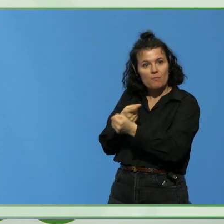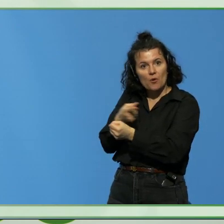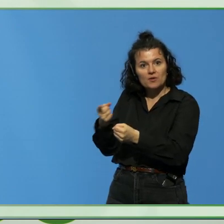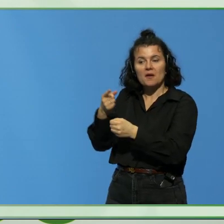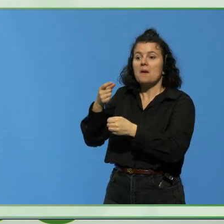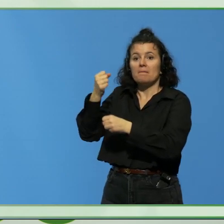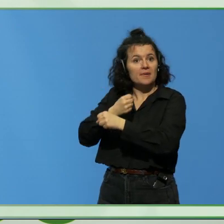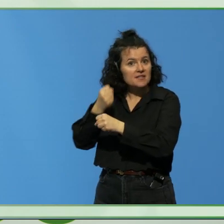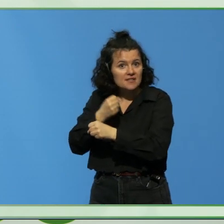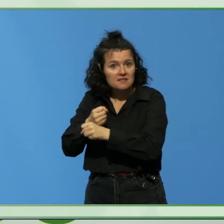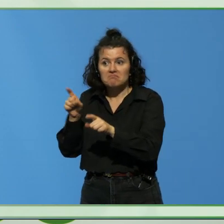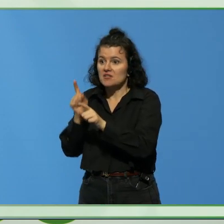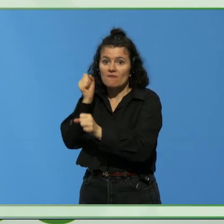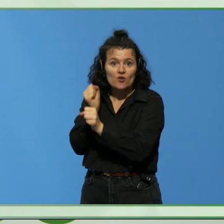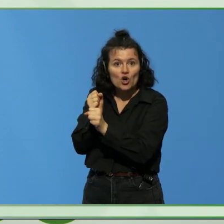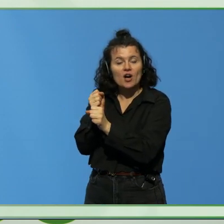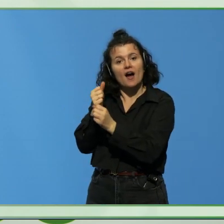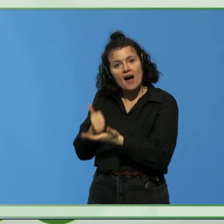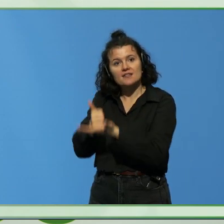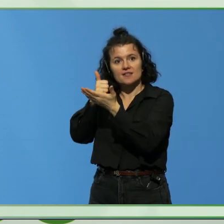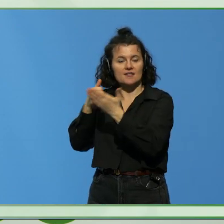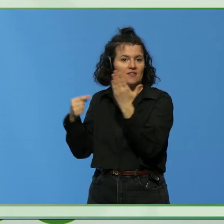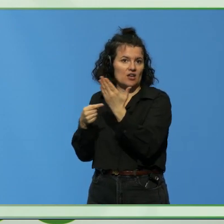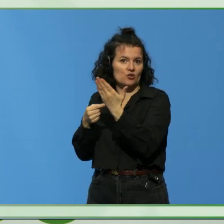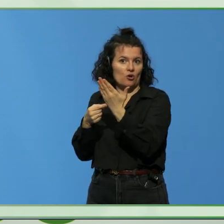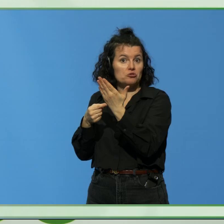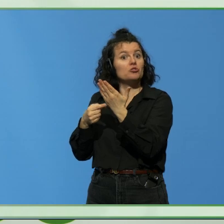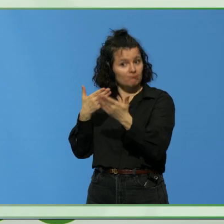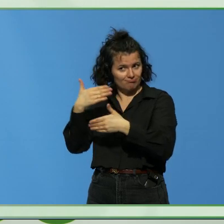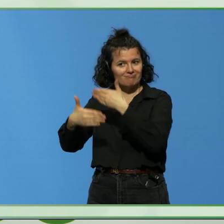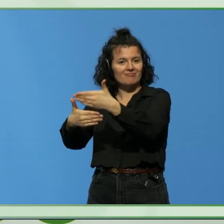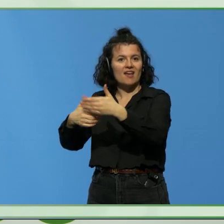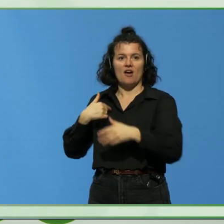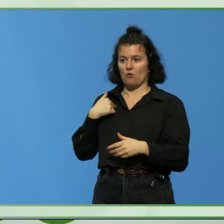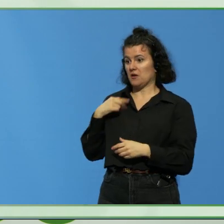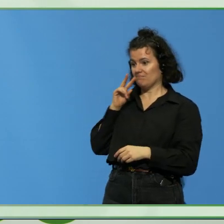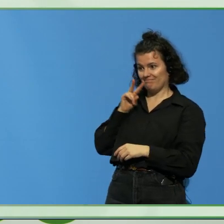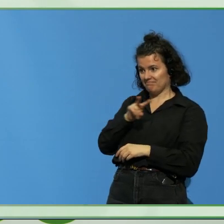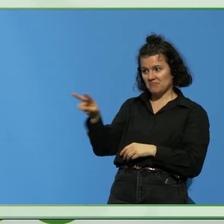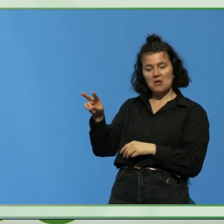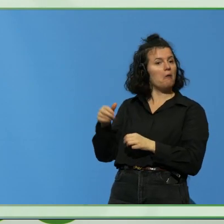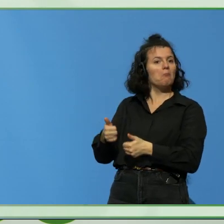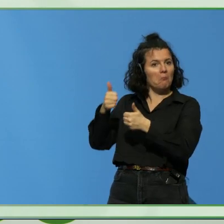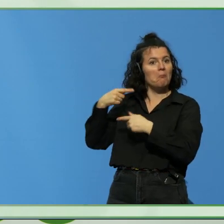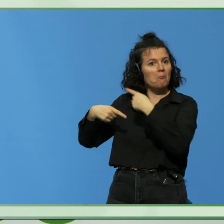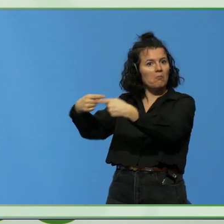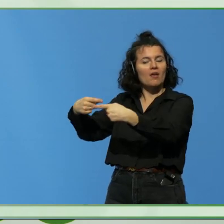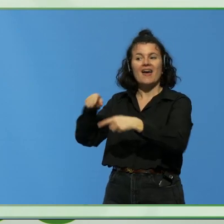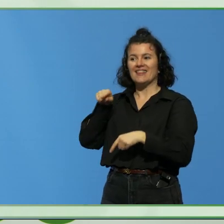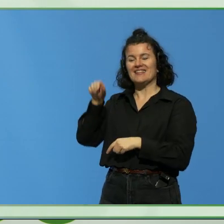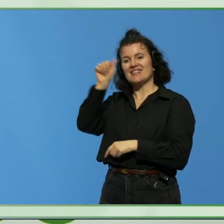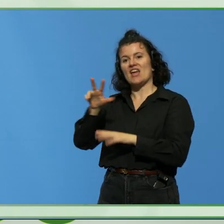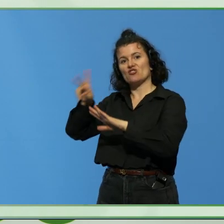technology. So we're very happy with the results of the first cohort, and we're going to continue doing this program, not just in Asia Pacific. We want to expand